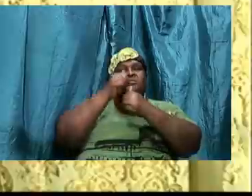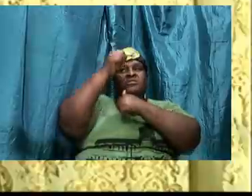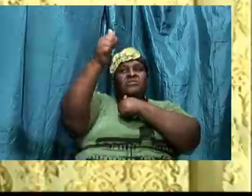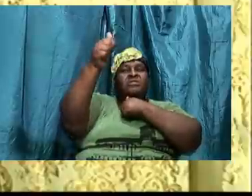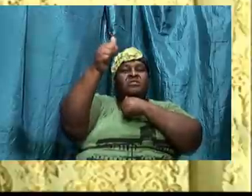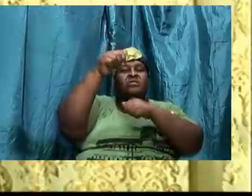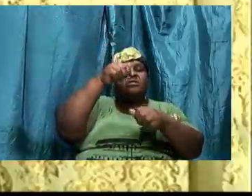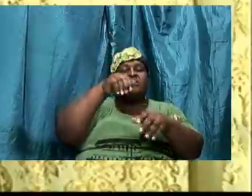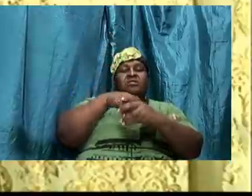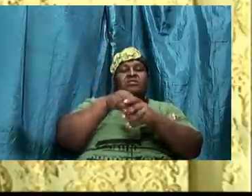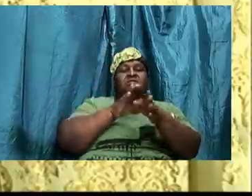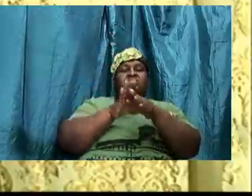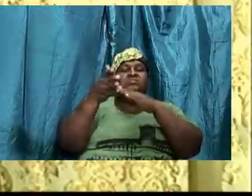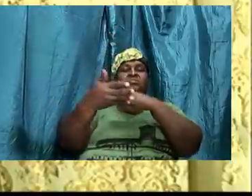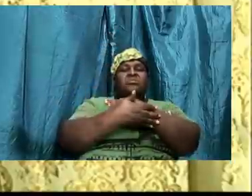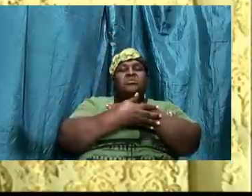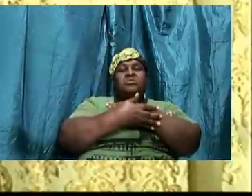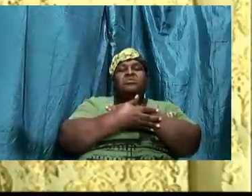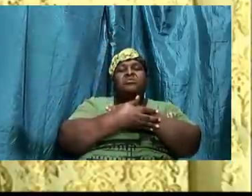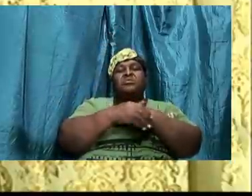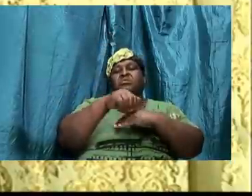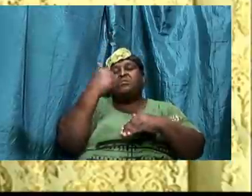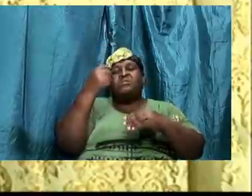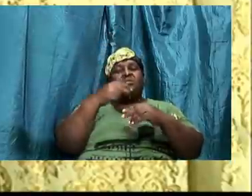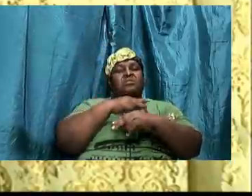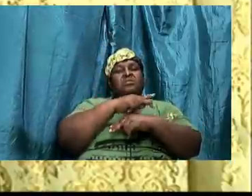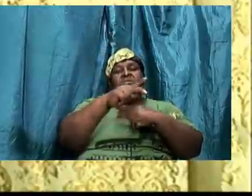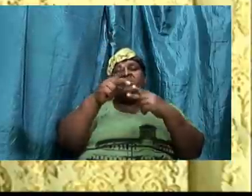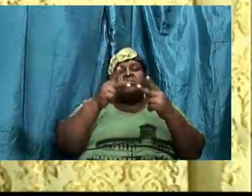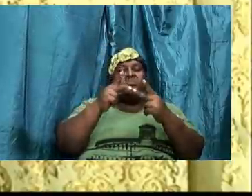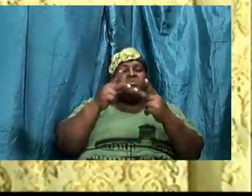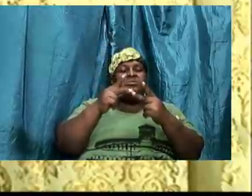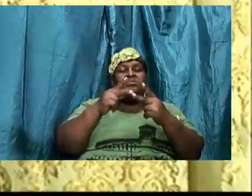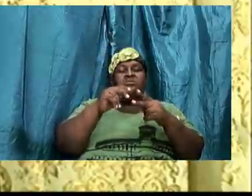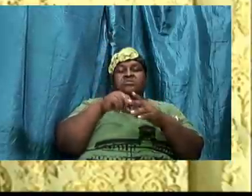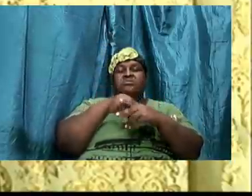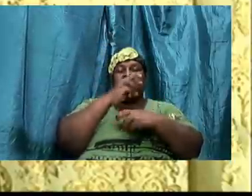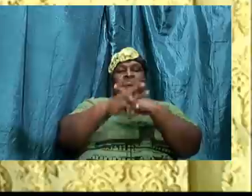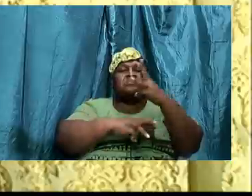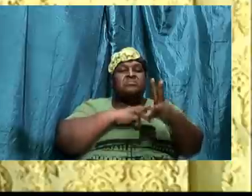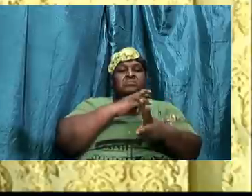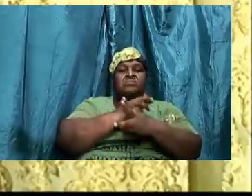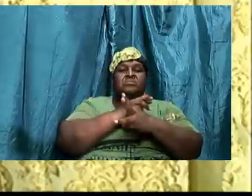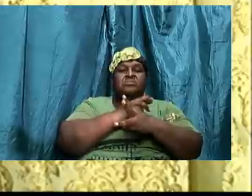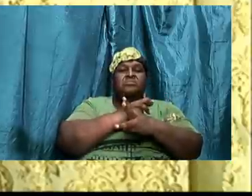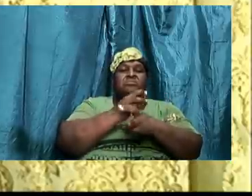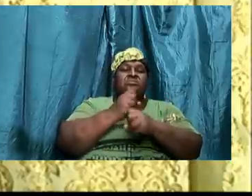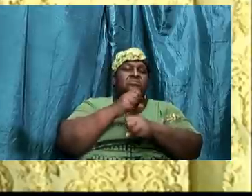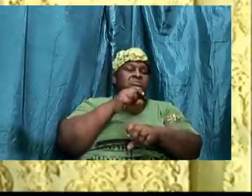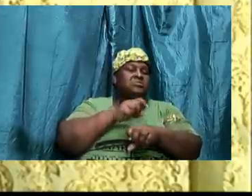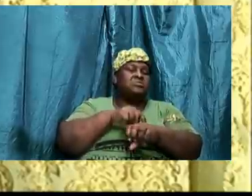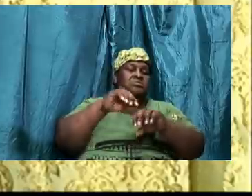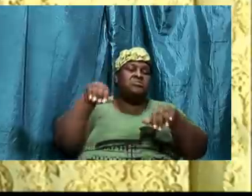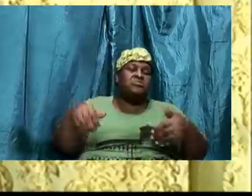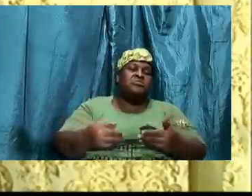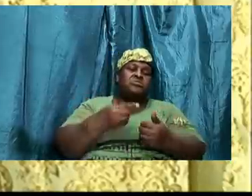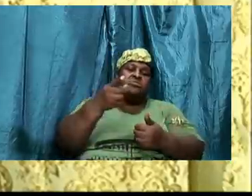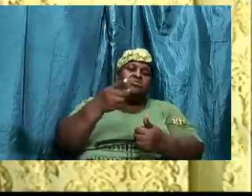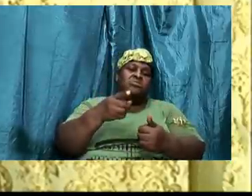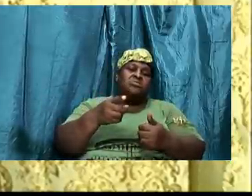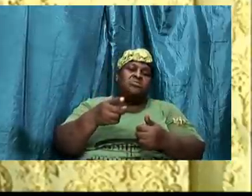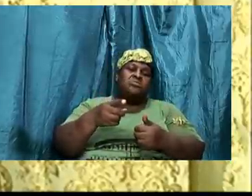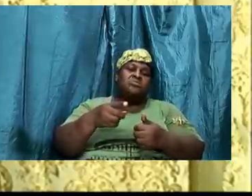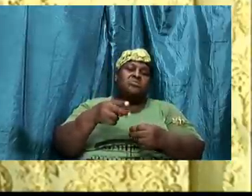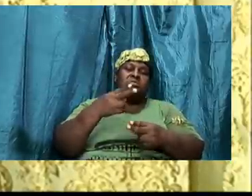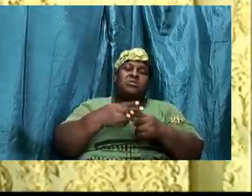I take this time out to greet you today in the name of Jesus Christ, the name that the Bible says is above every